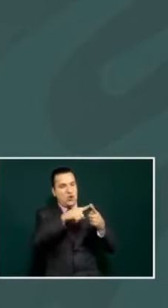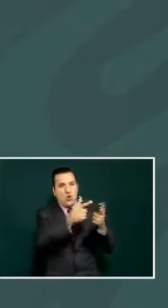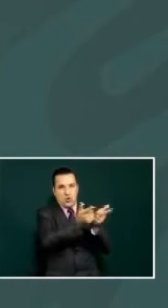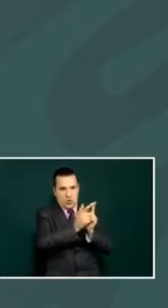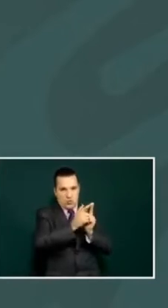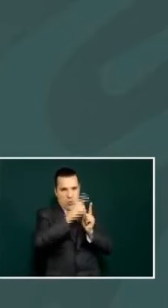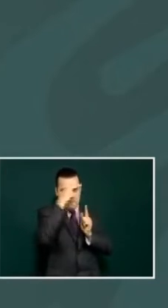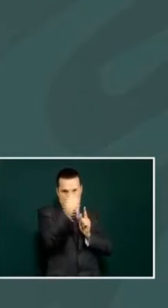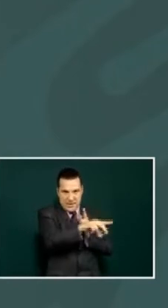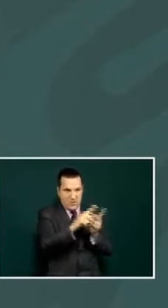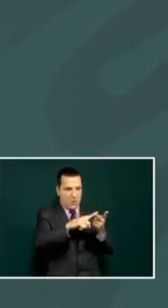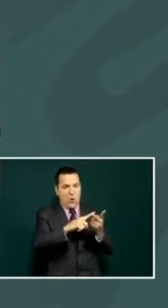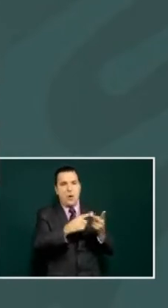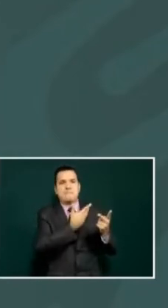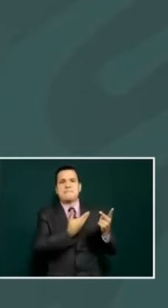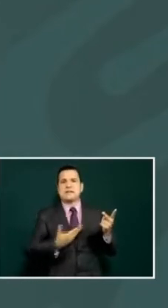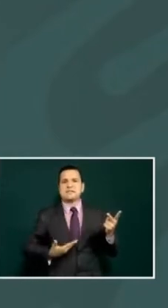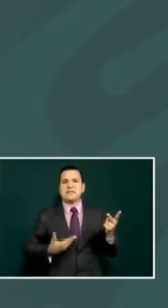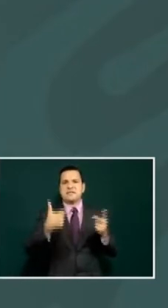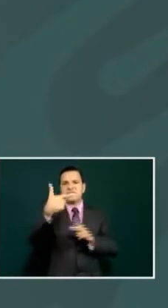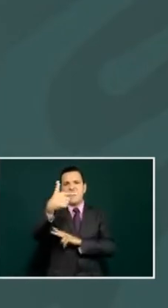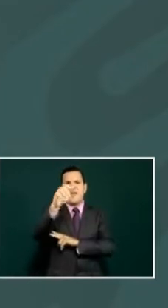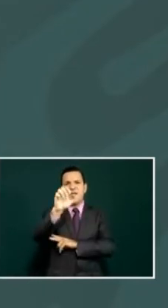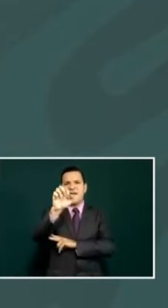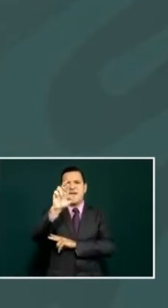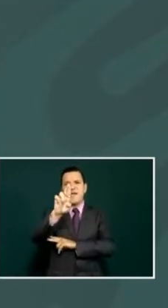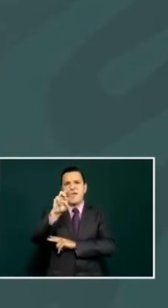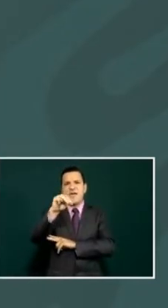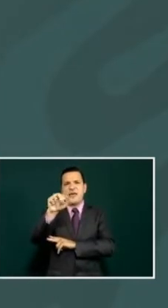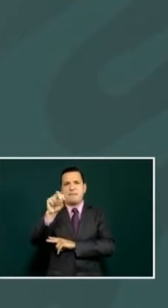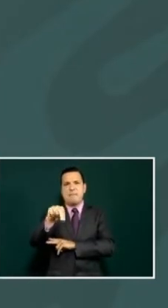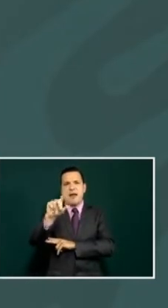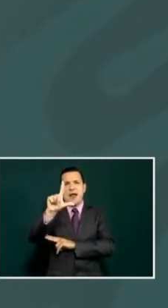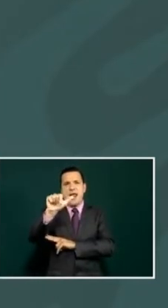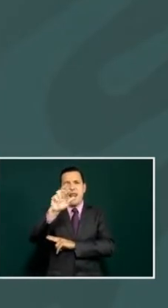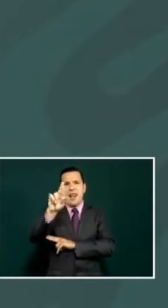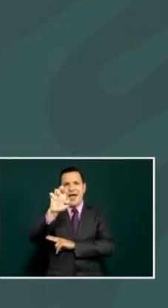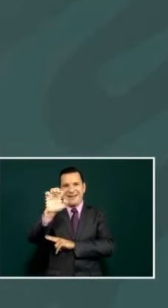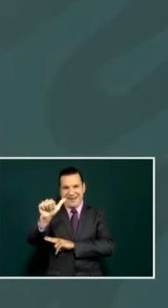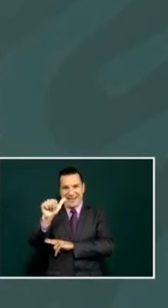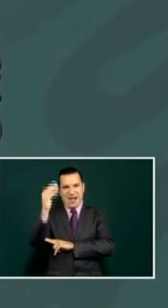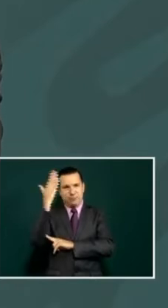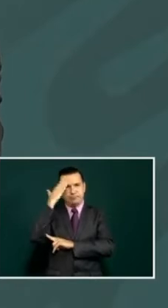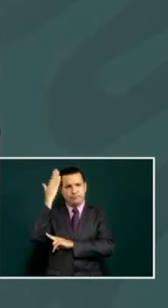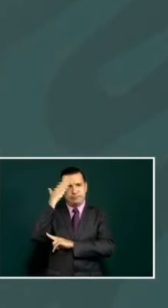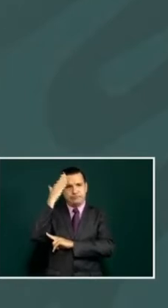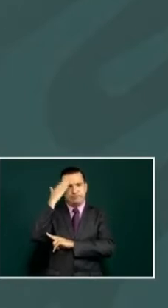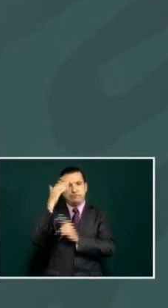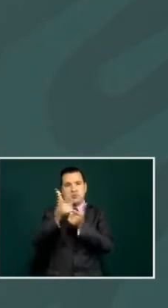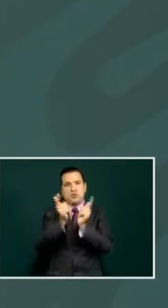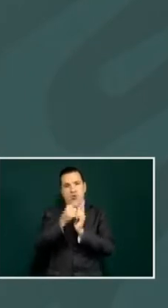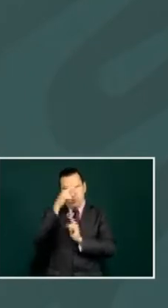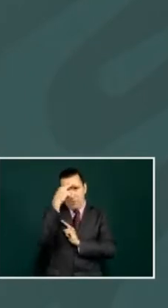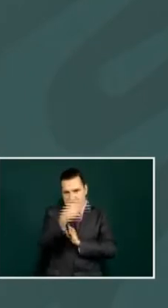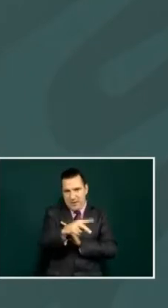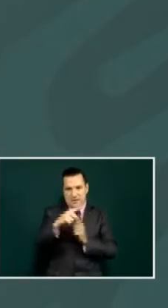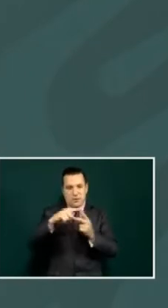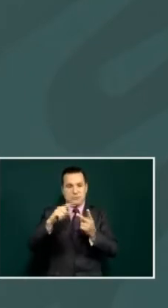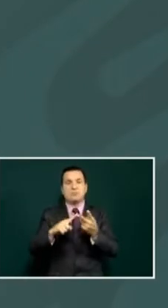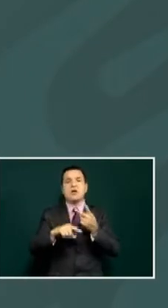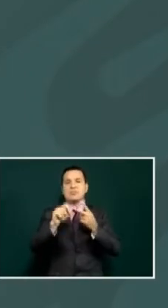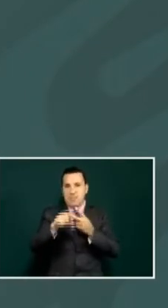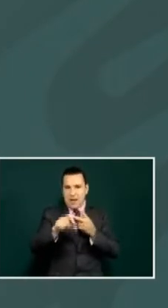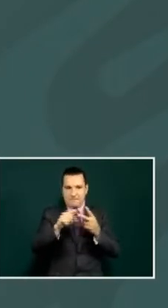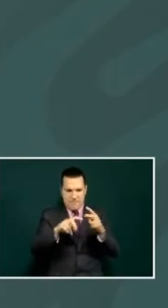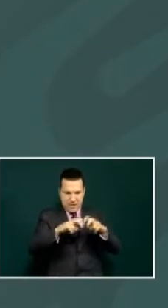grupo mental Herman Luria is the president and I'm also meeting with the directors